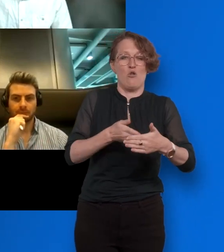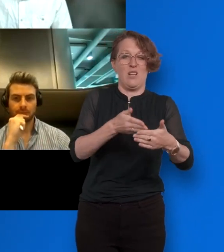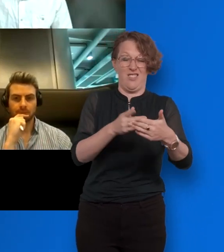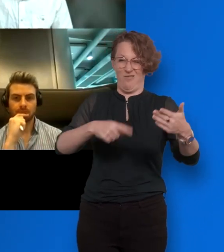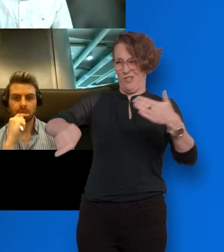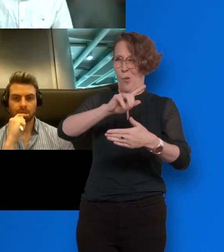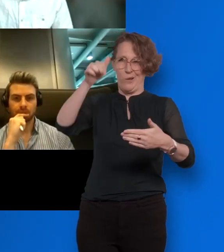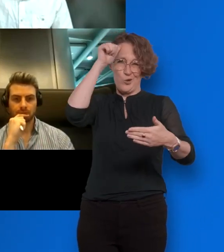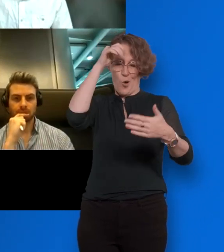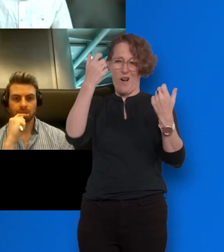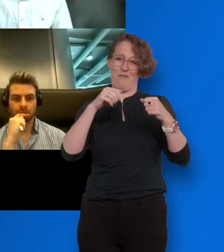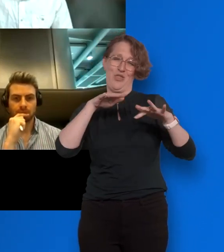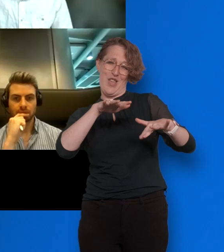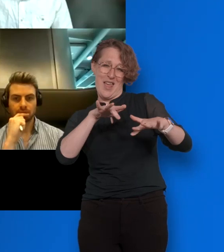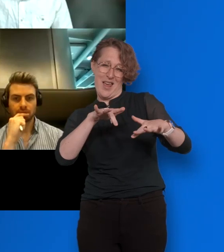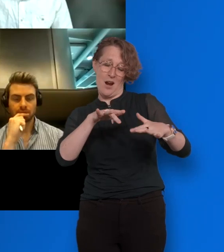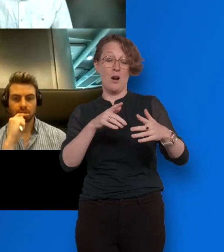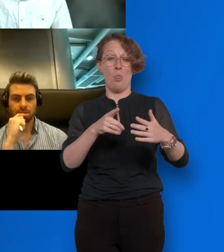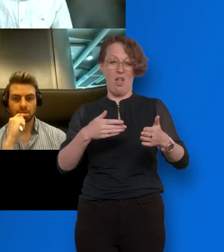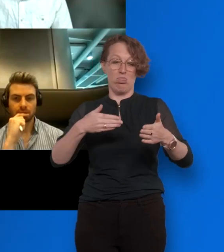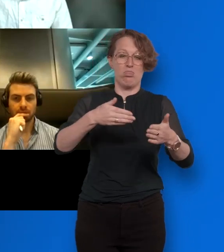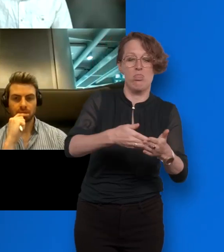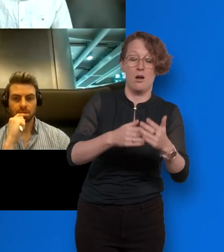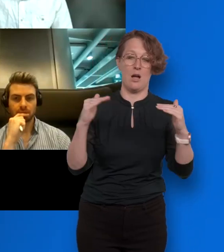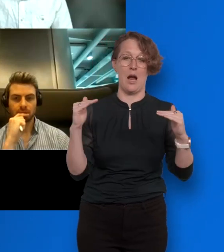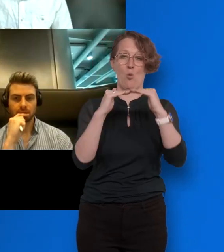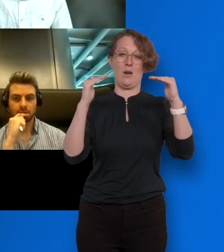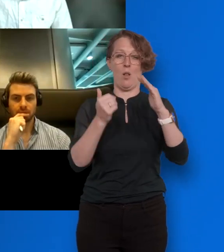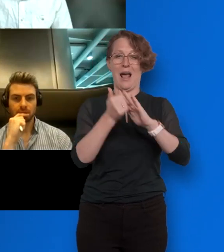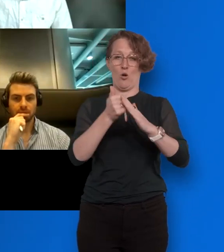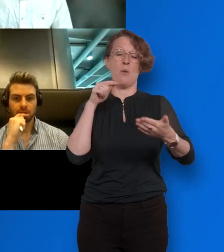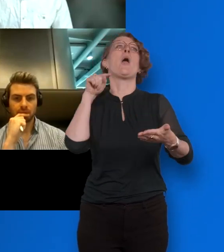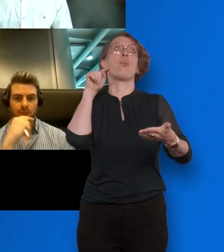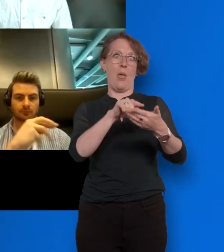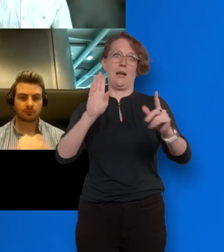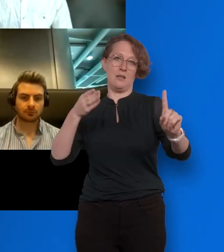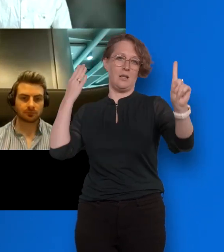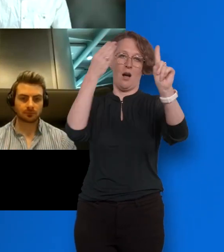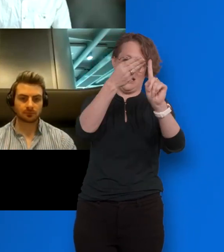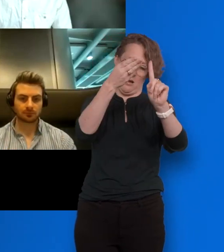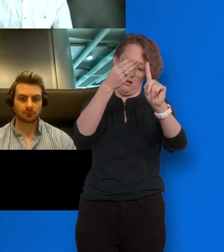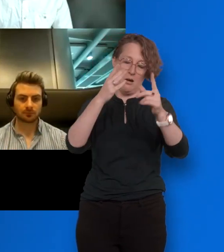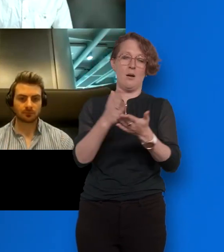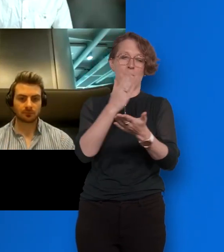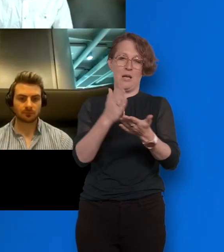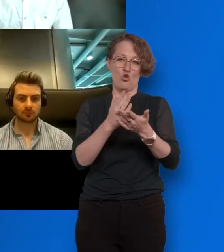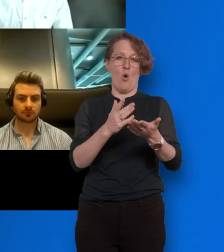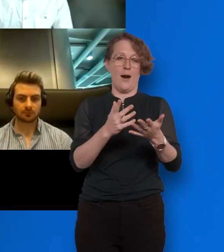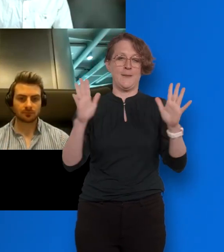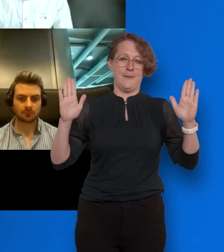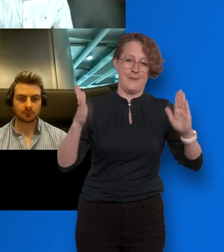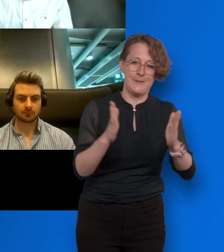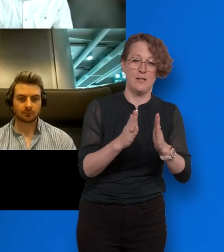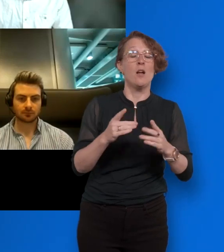are in place that prevent access to equitable outcomes is the ideal. And the more that we